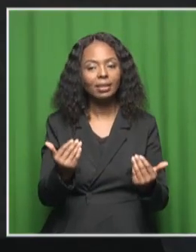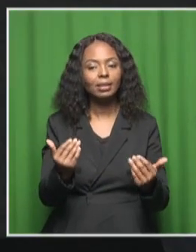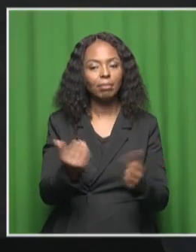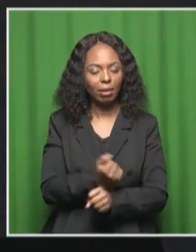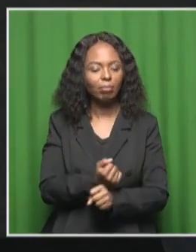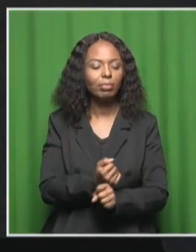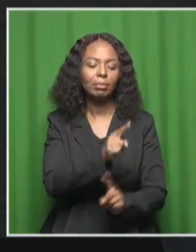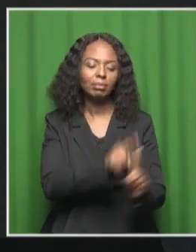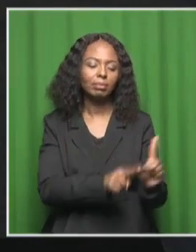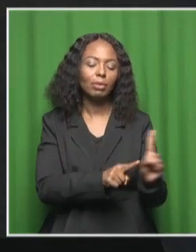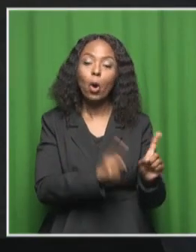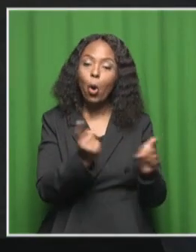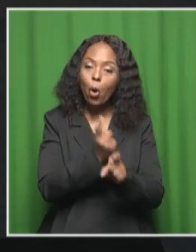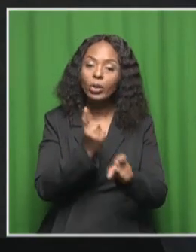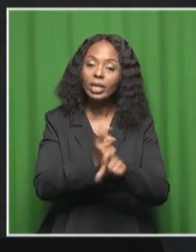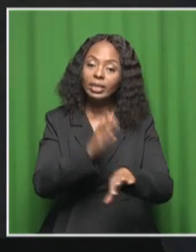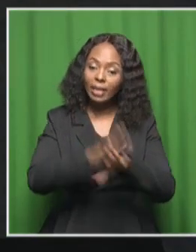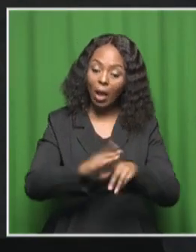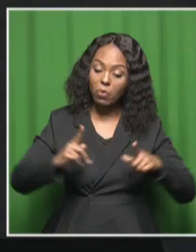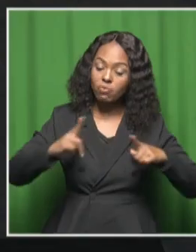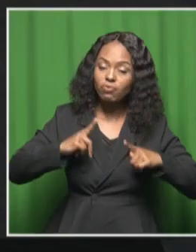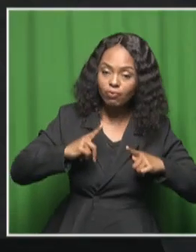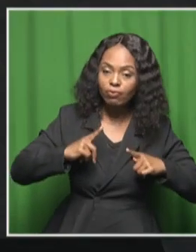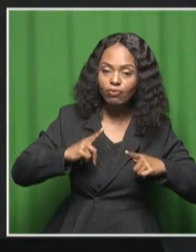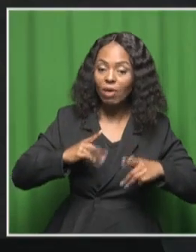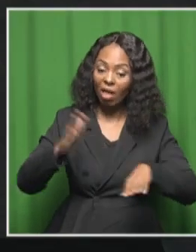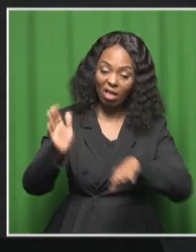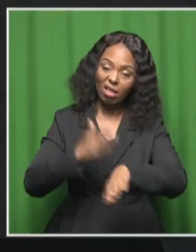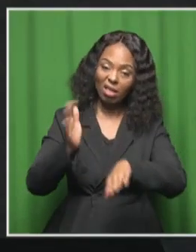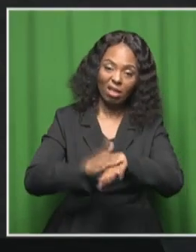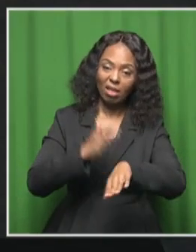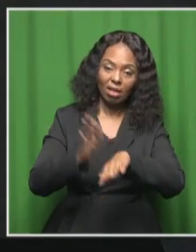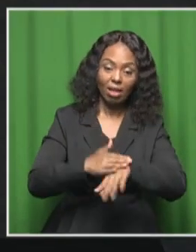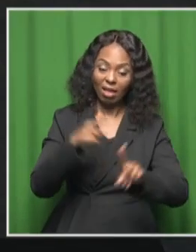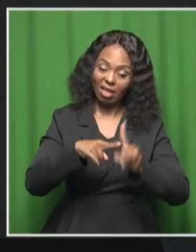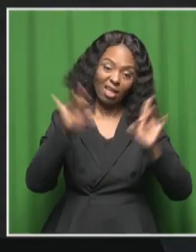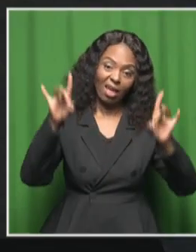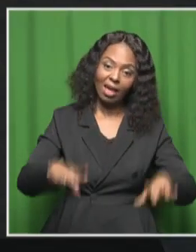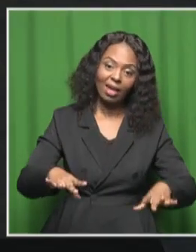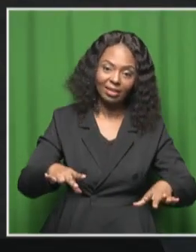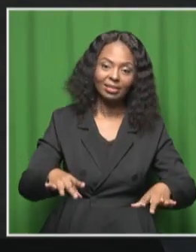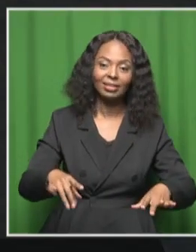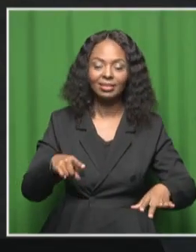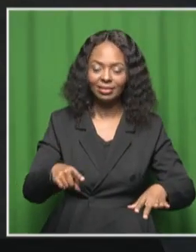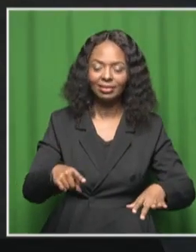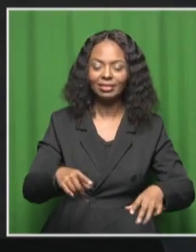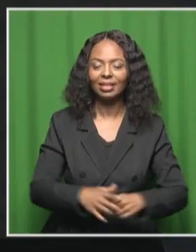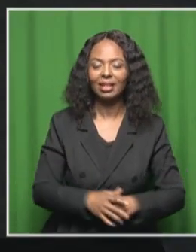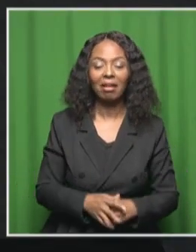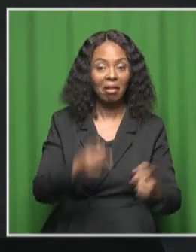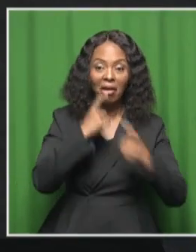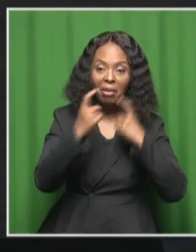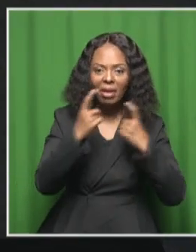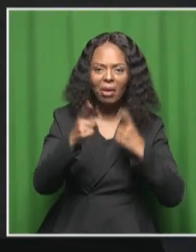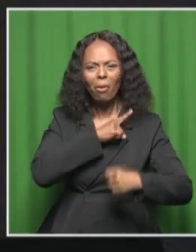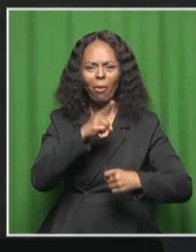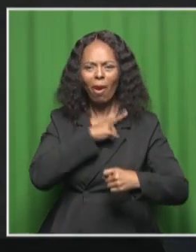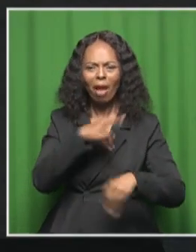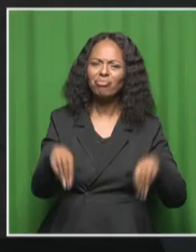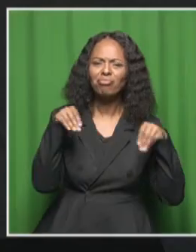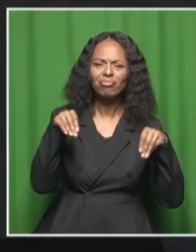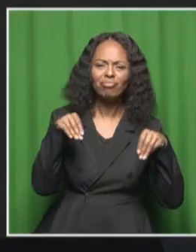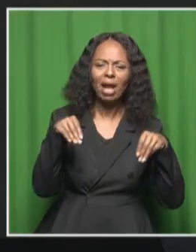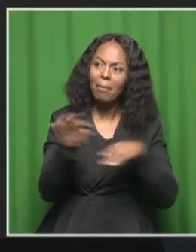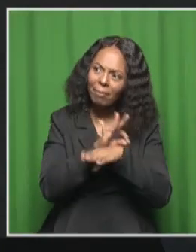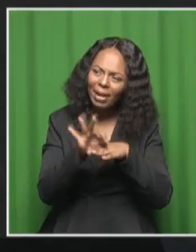that everything must run on time. He used not to like things running over. He'll be complaining, why are we sitting here? This thing should have